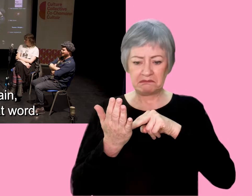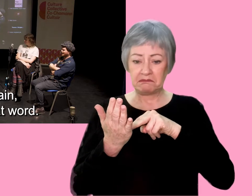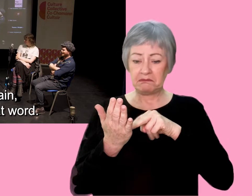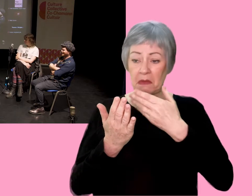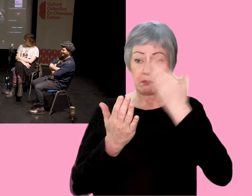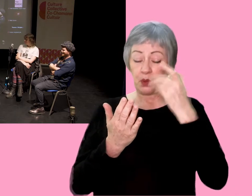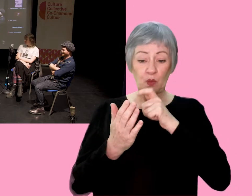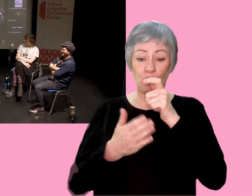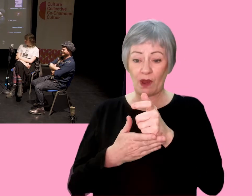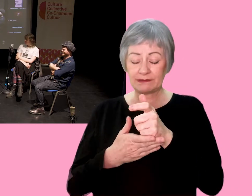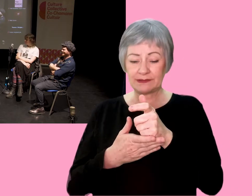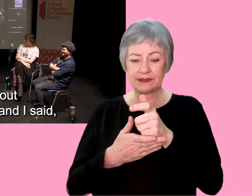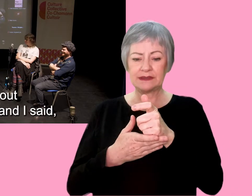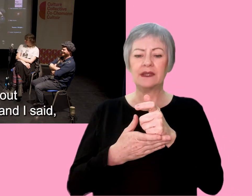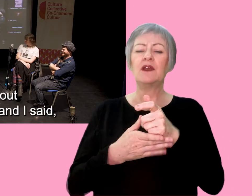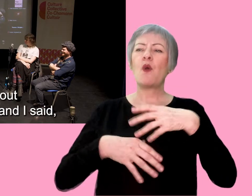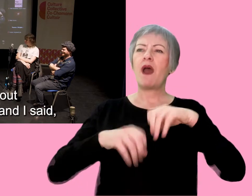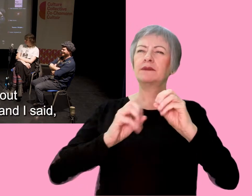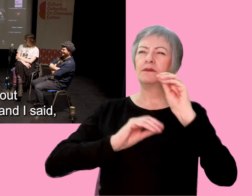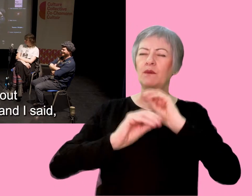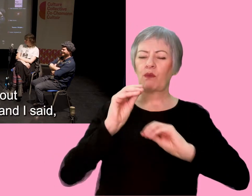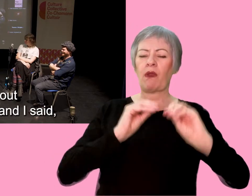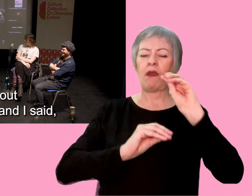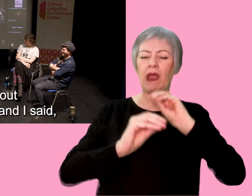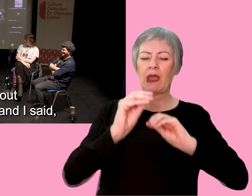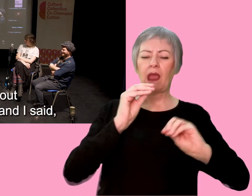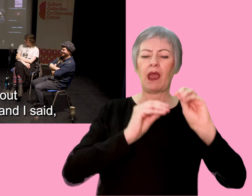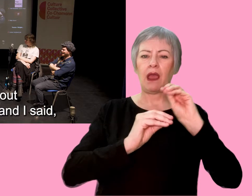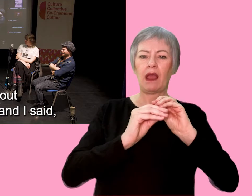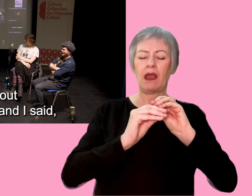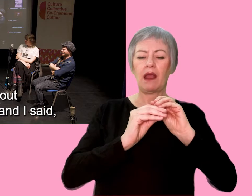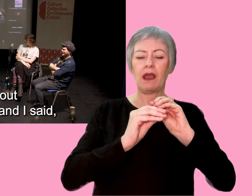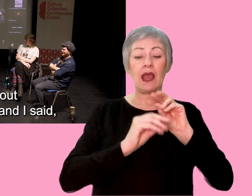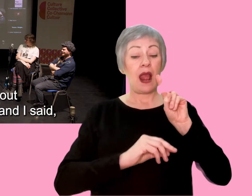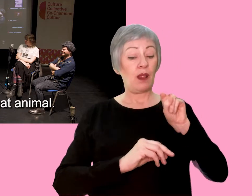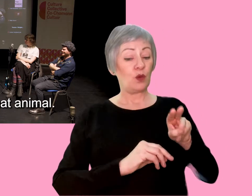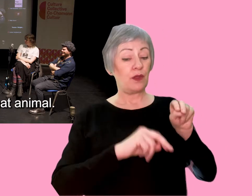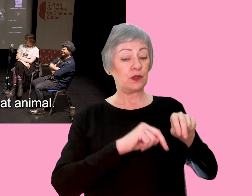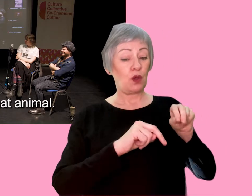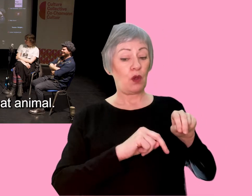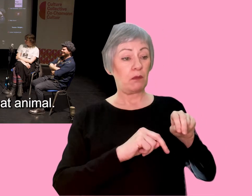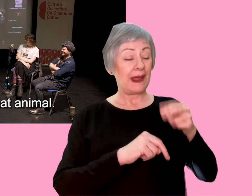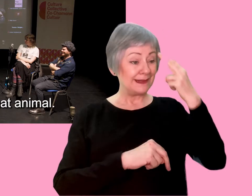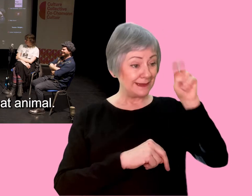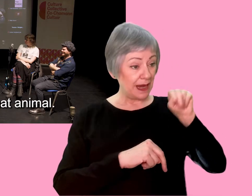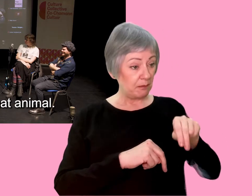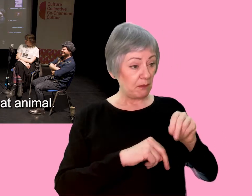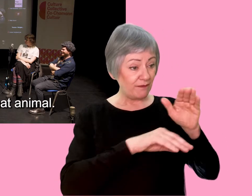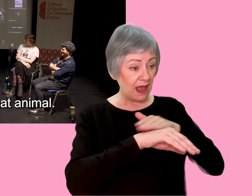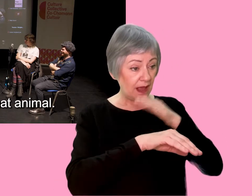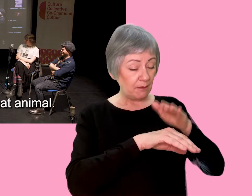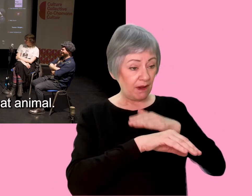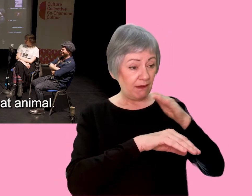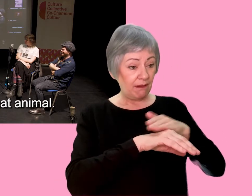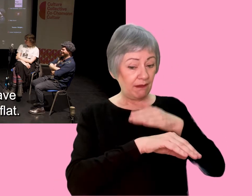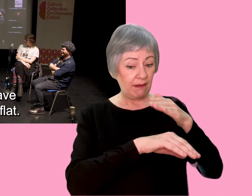that word. So I start figure it out, and I looked to the dog. I said, the dog name is that.